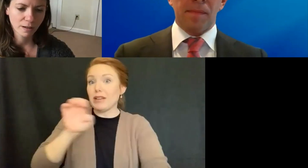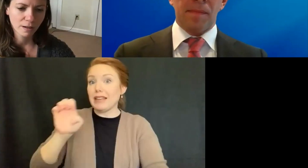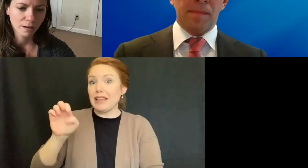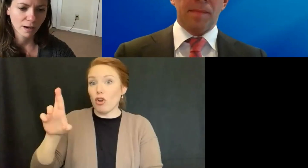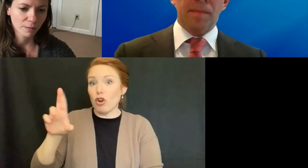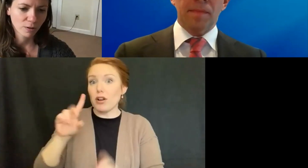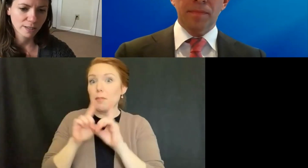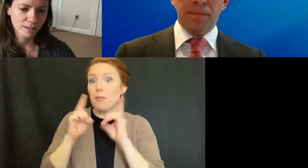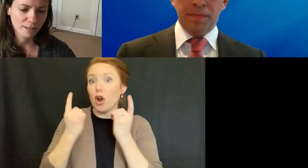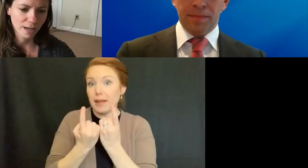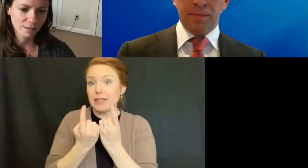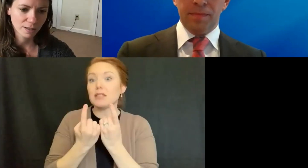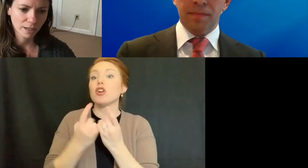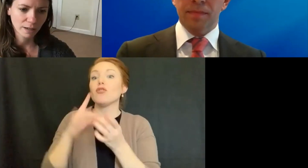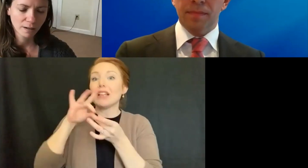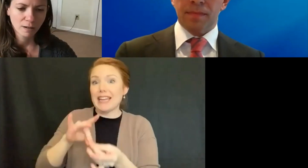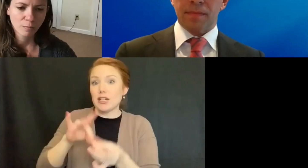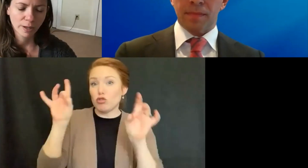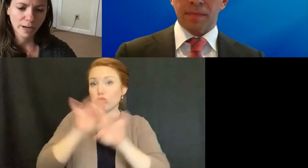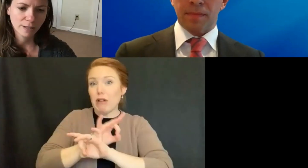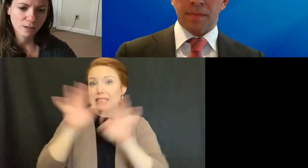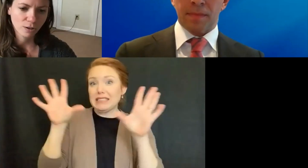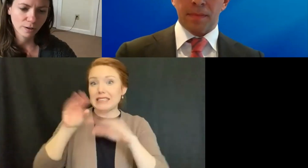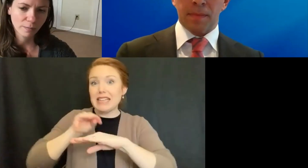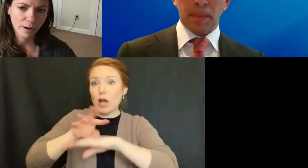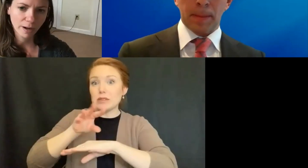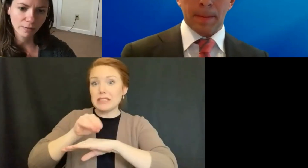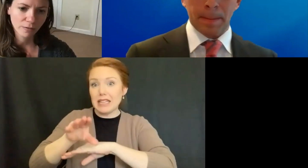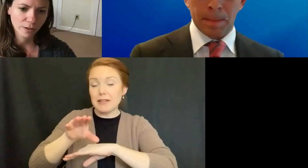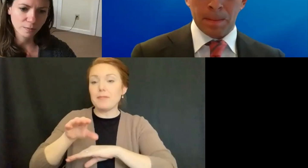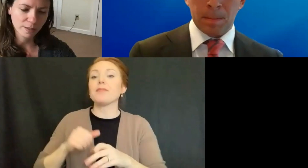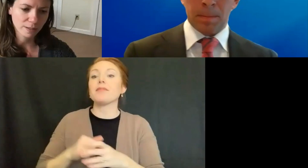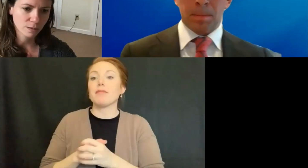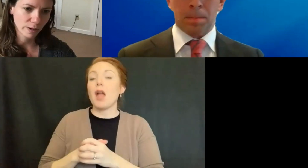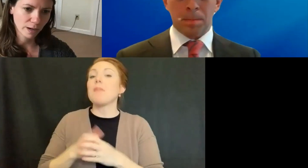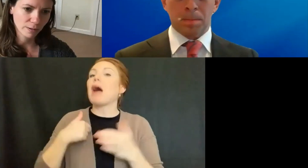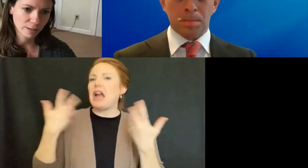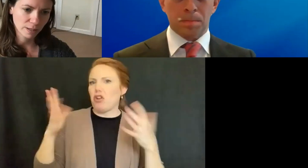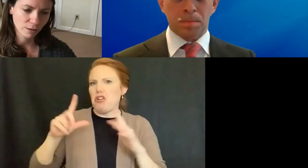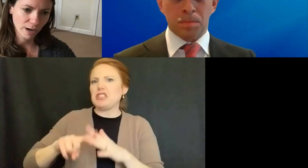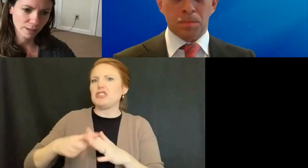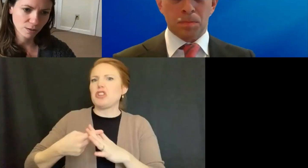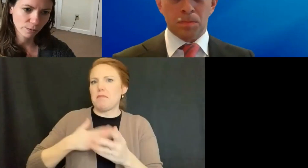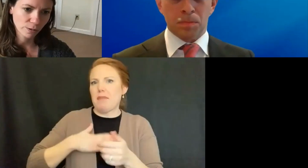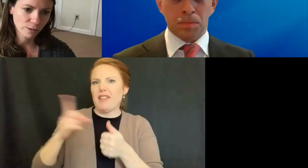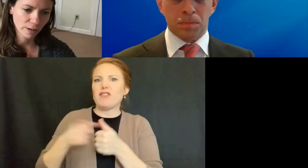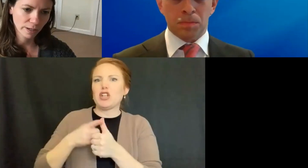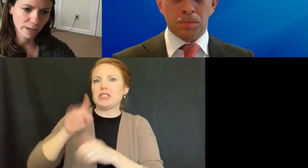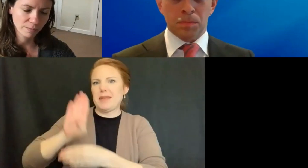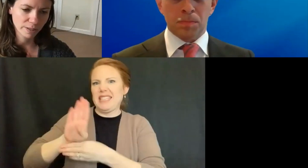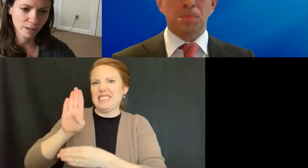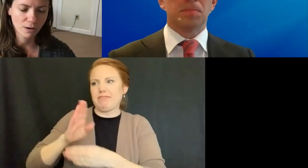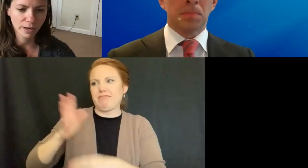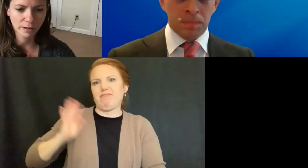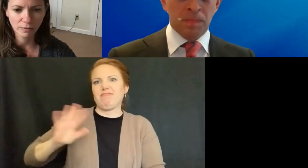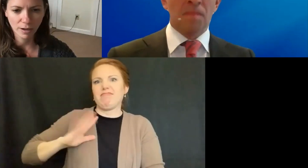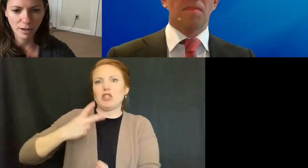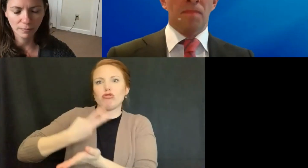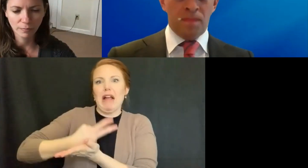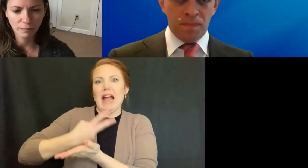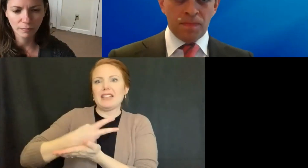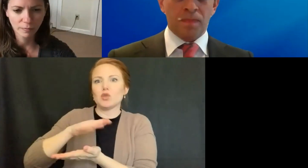doing crisis counseling. But I had started my first business when I was in grad school and kept it